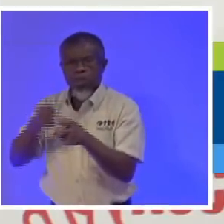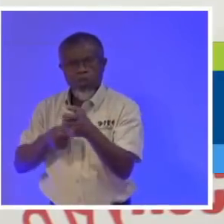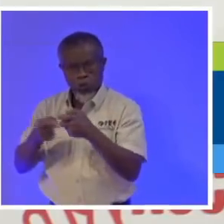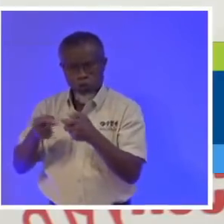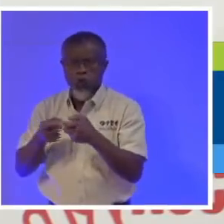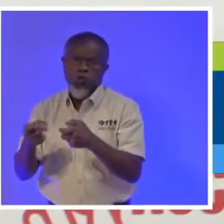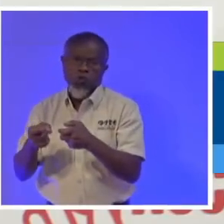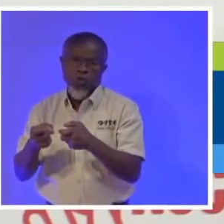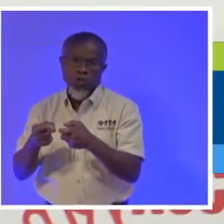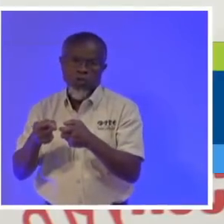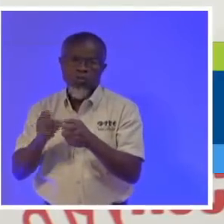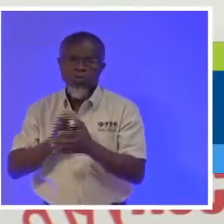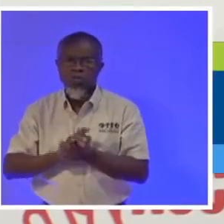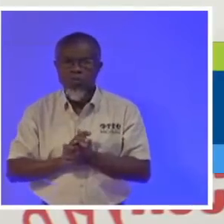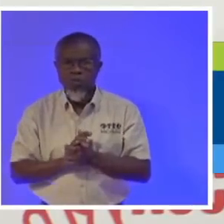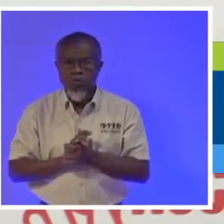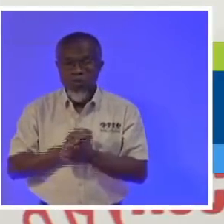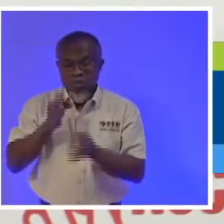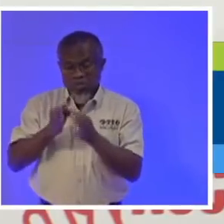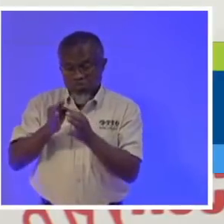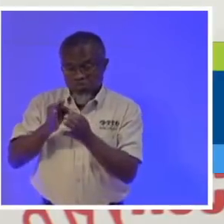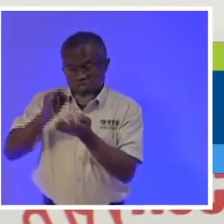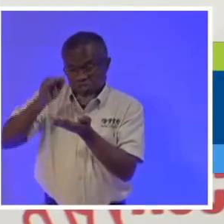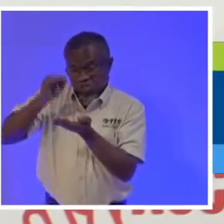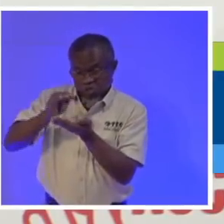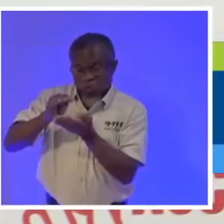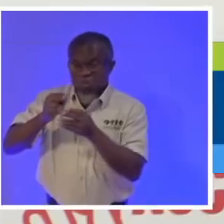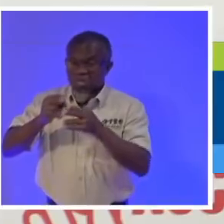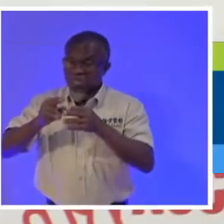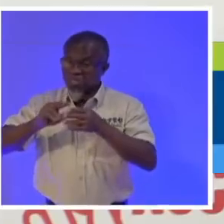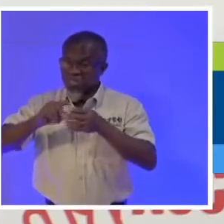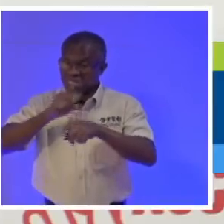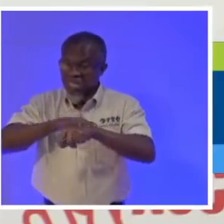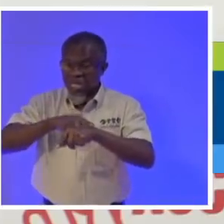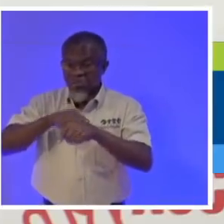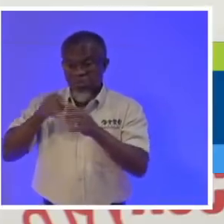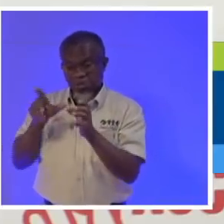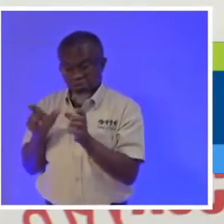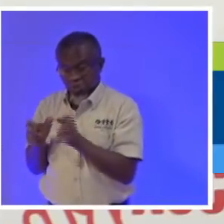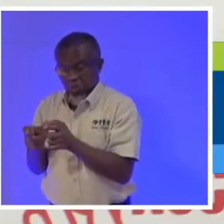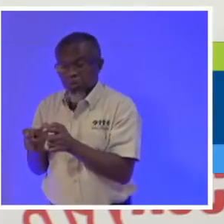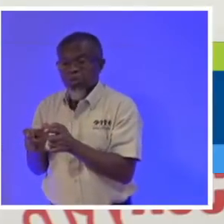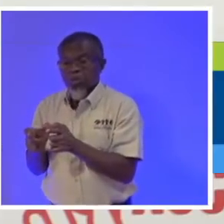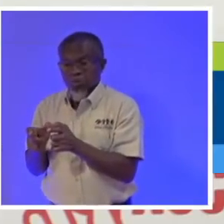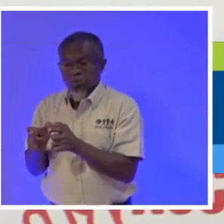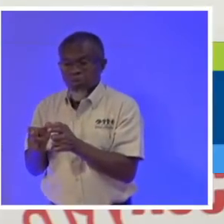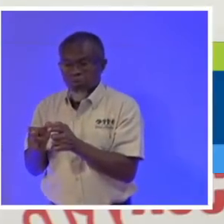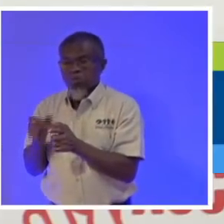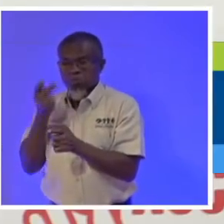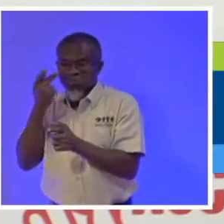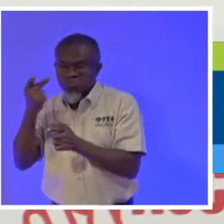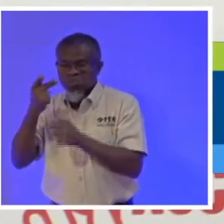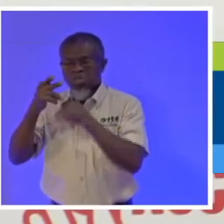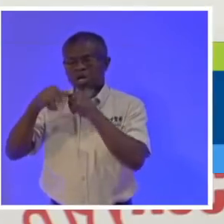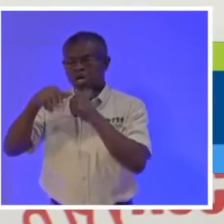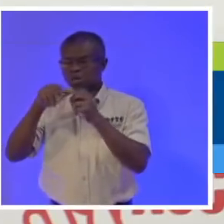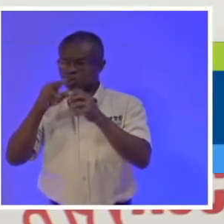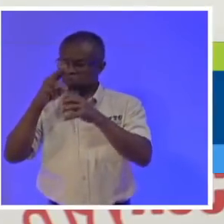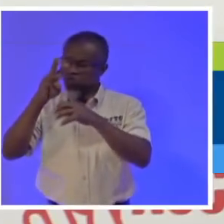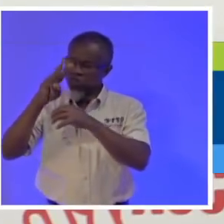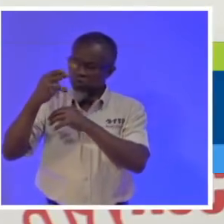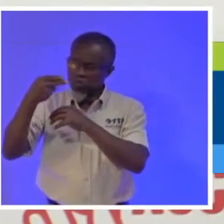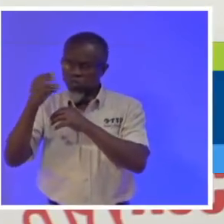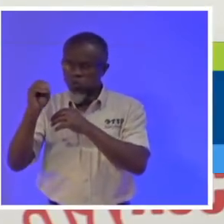to shorten the period based on the international information, then the period will be adjusted accordingly. That's a continuous